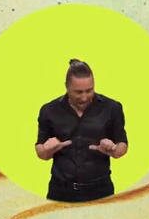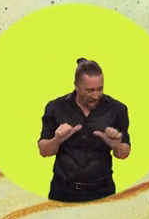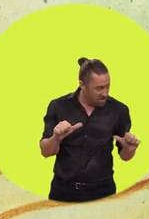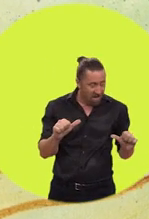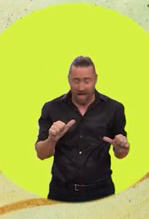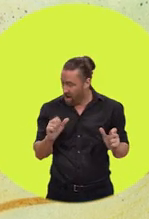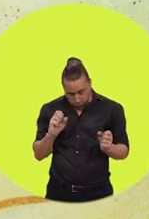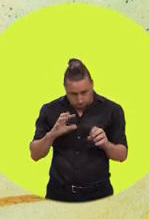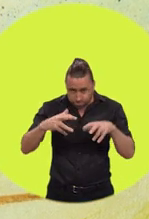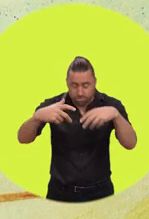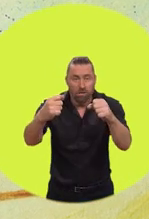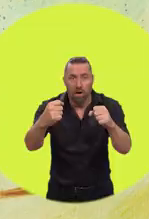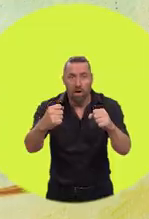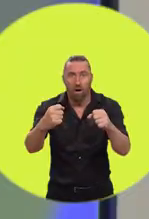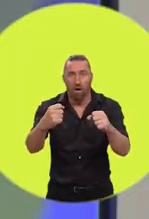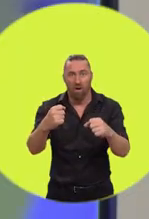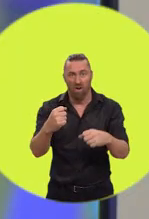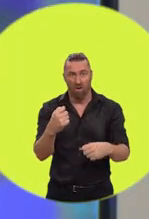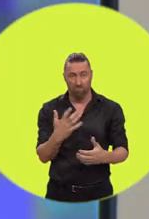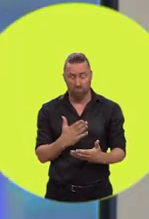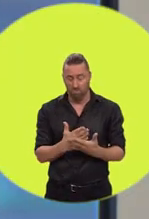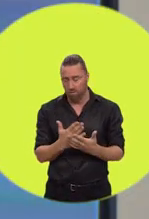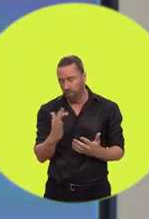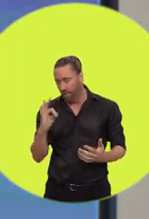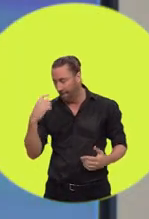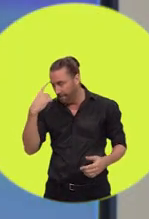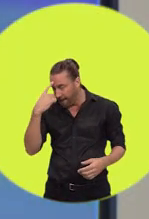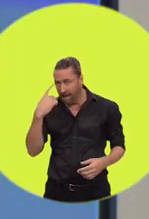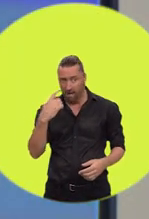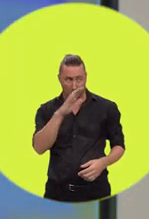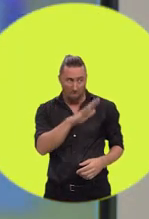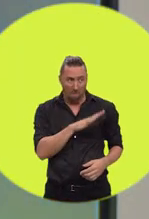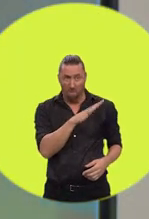ever been. June could have been badly hurt.